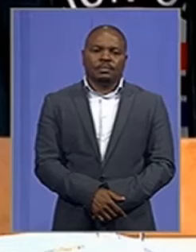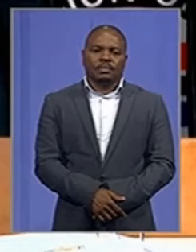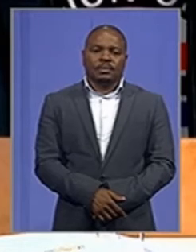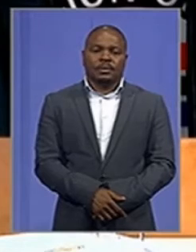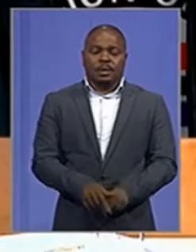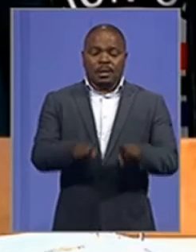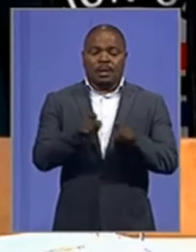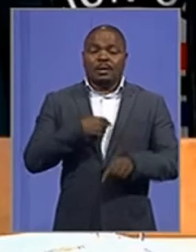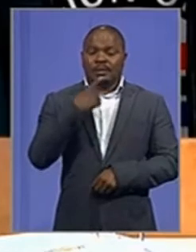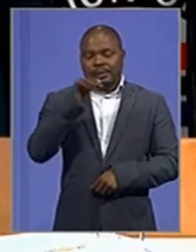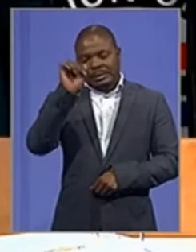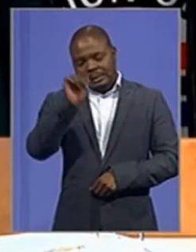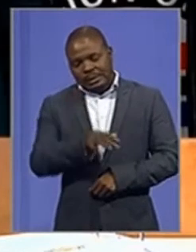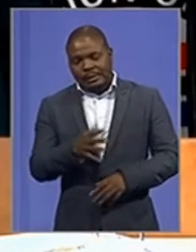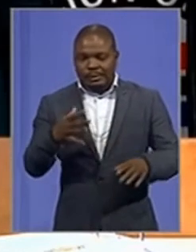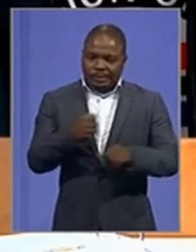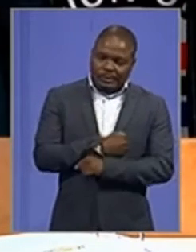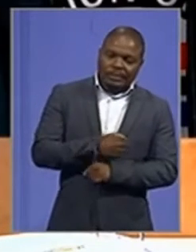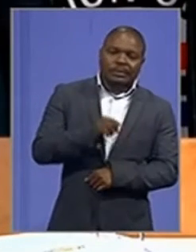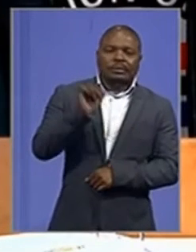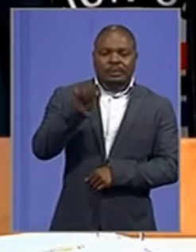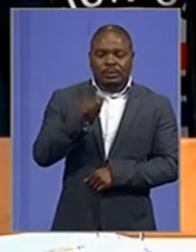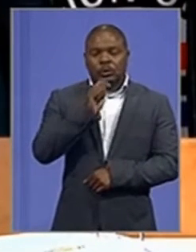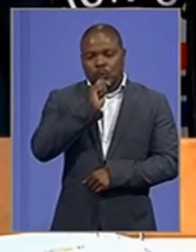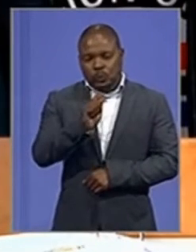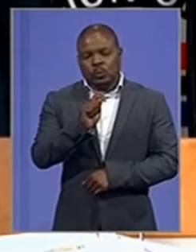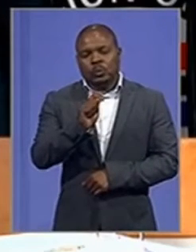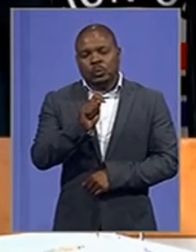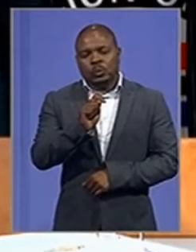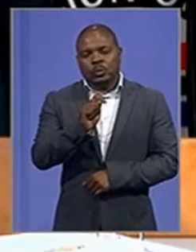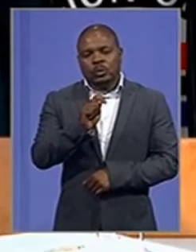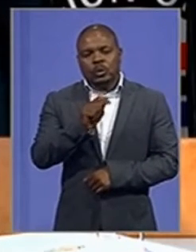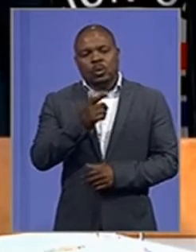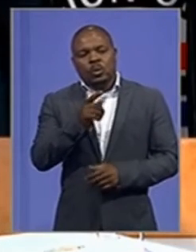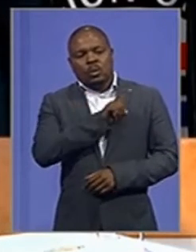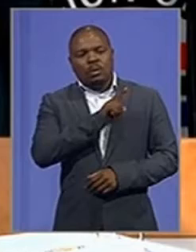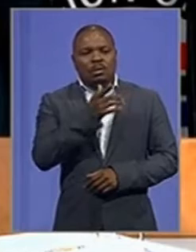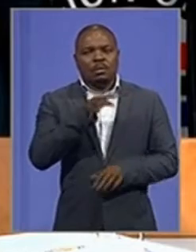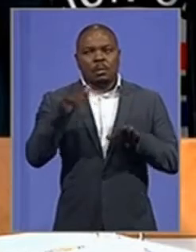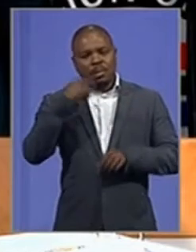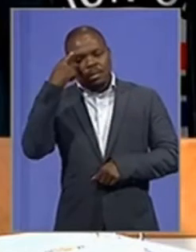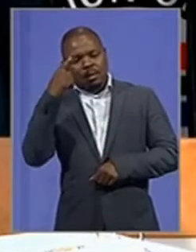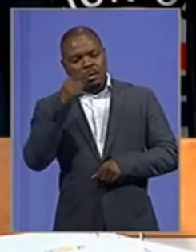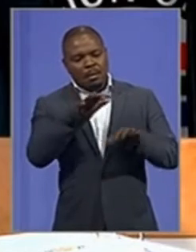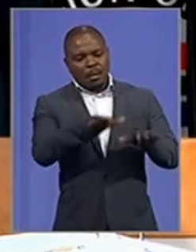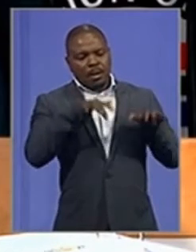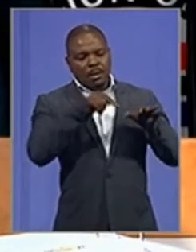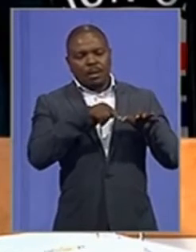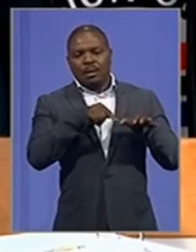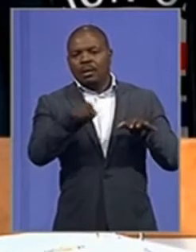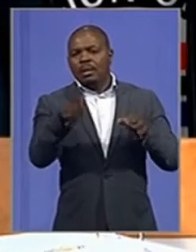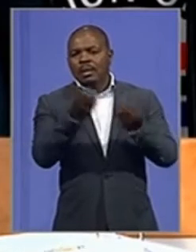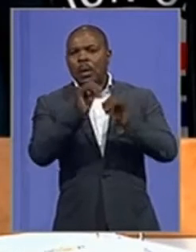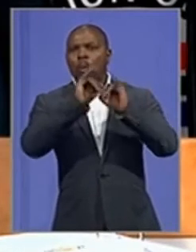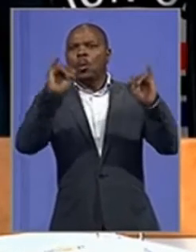As I say, it is regrettable that, in fact, the impression is that Parliament only woke up when things were now really